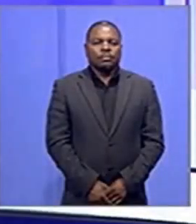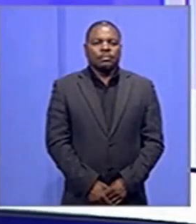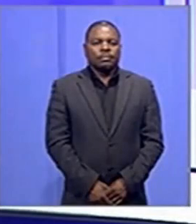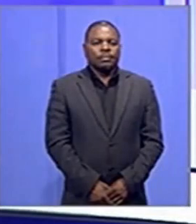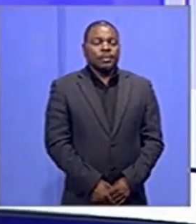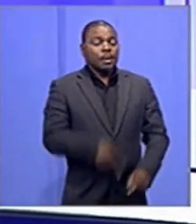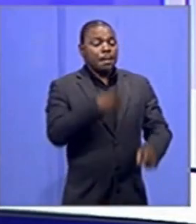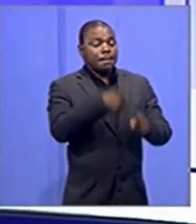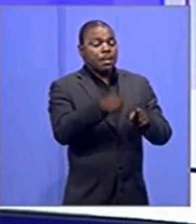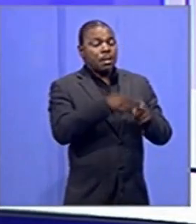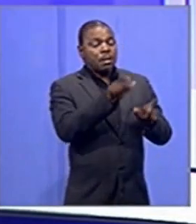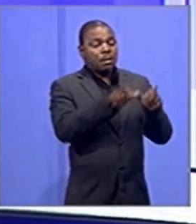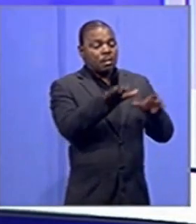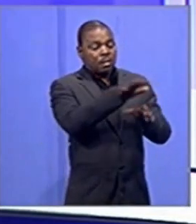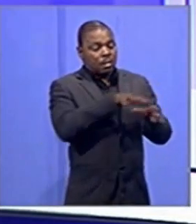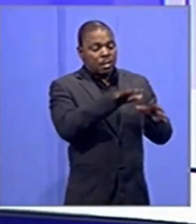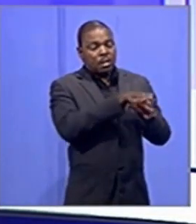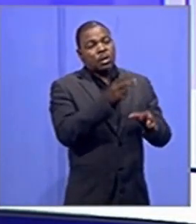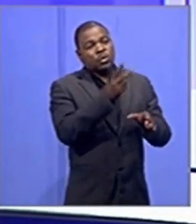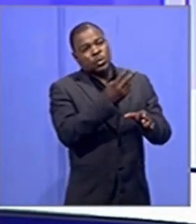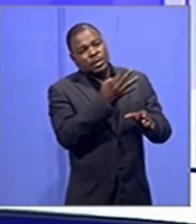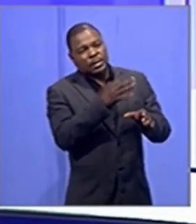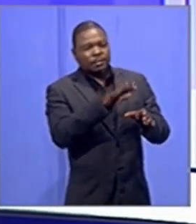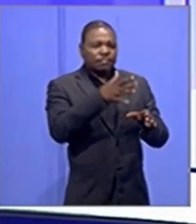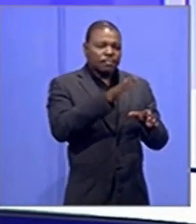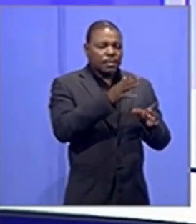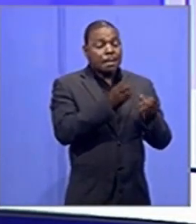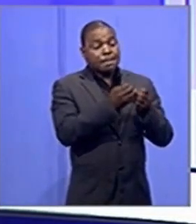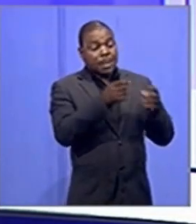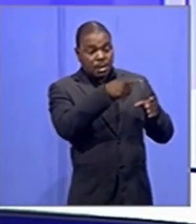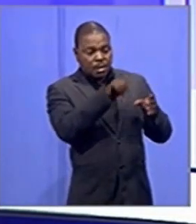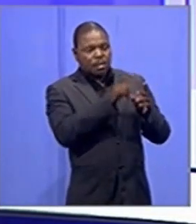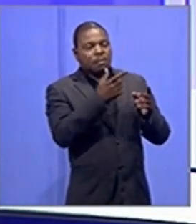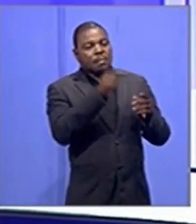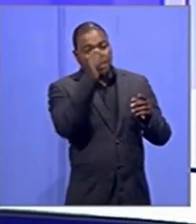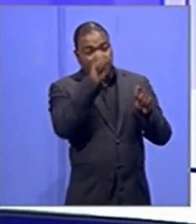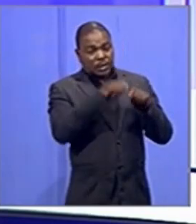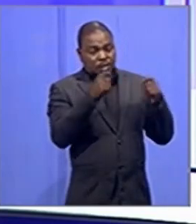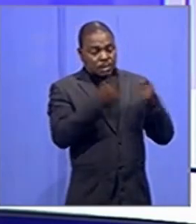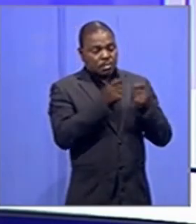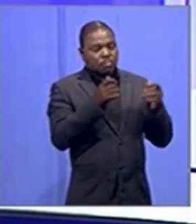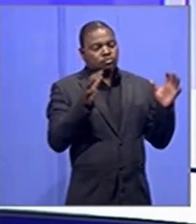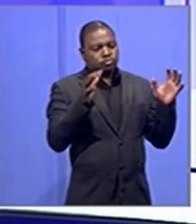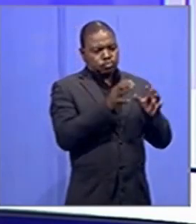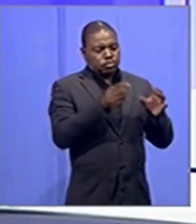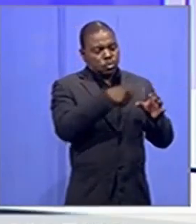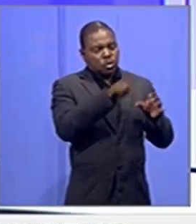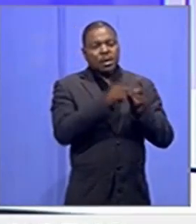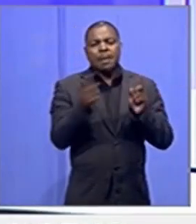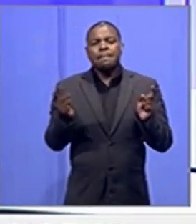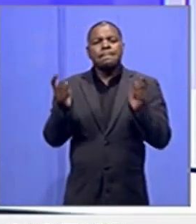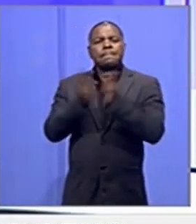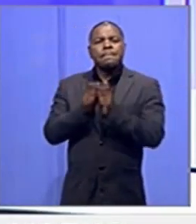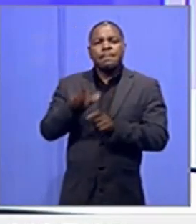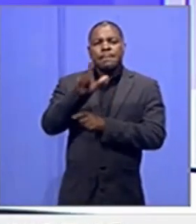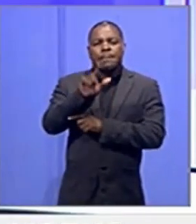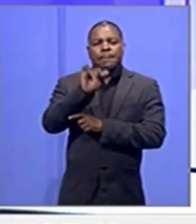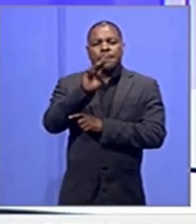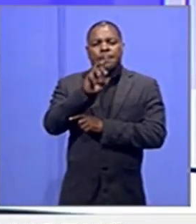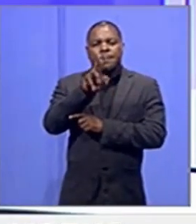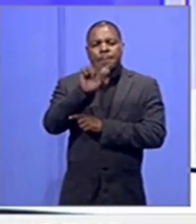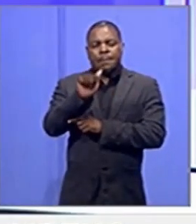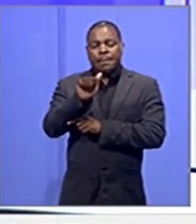Bontši ba raloki ba 23 ba sehlopha sa Bafana se se yang go ntšhana kgang le Liberia papading ye bohlokwa ya go qualifyela